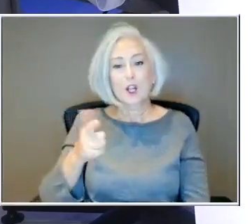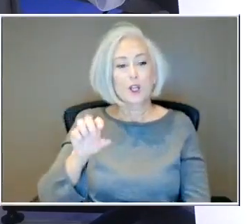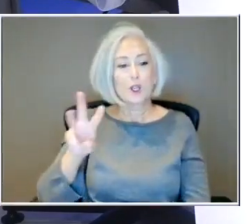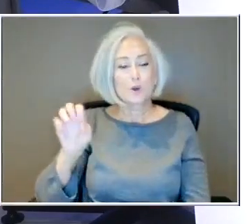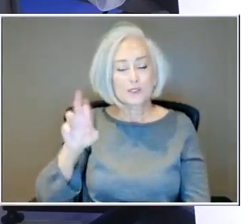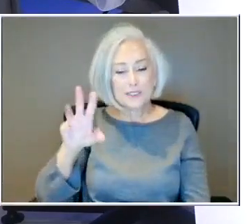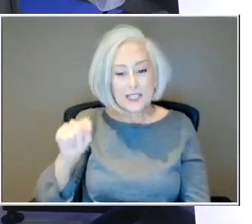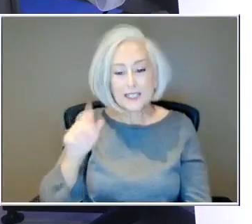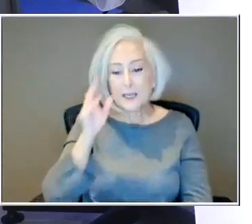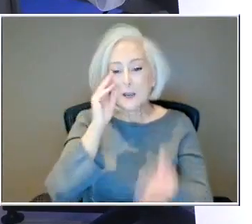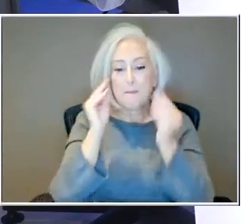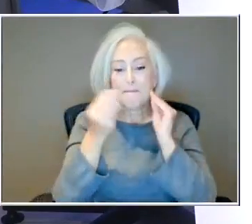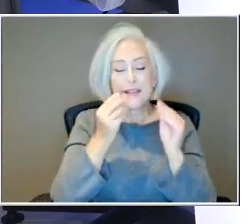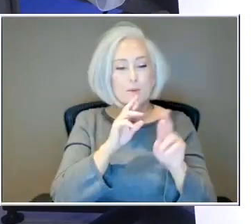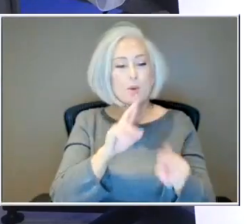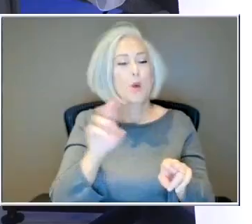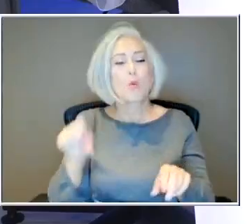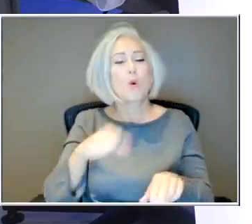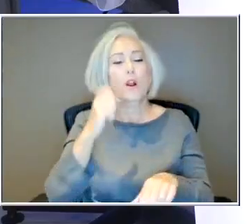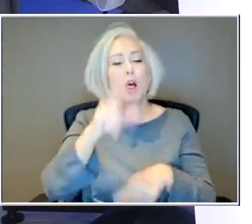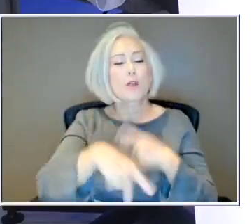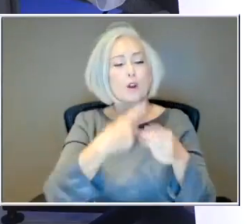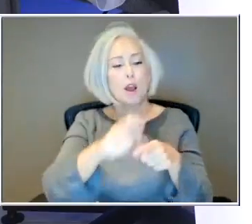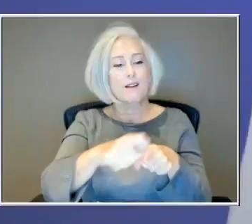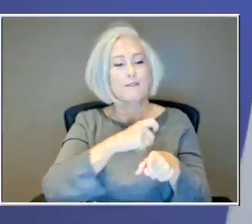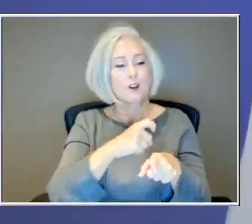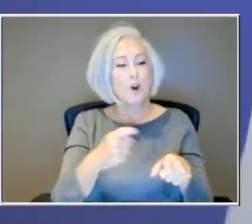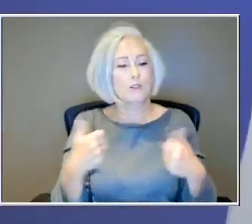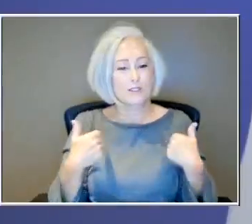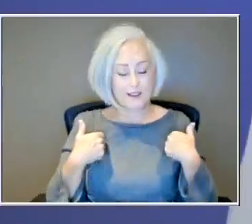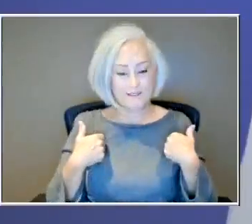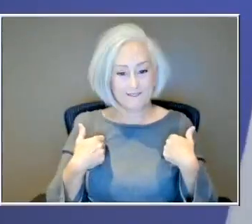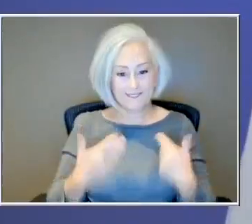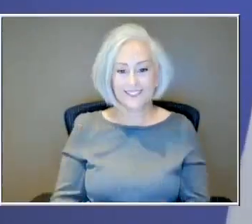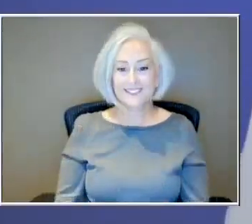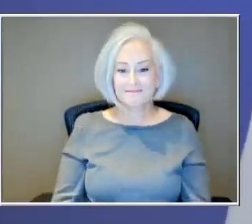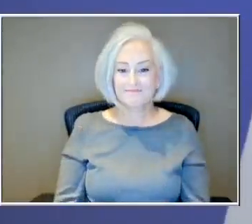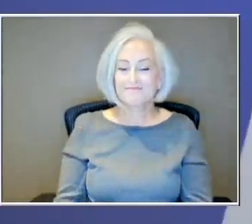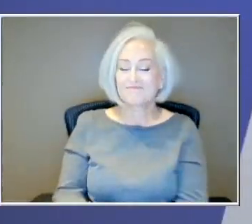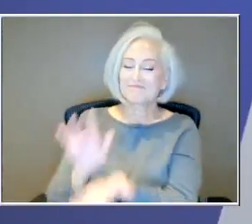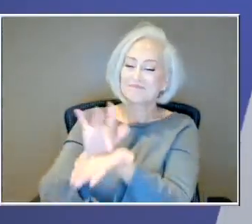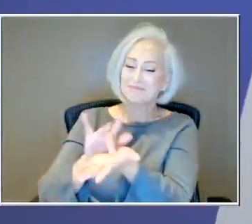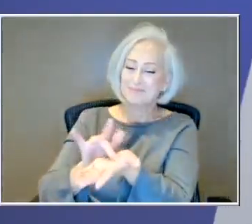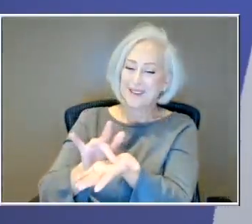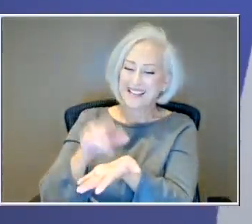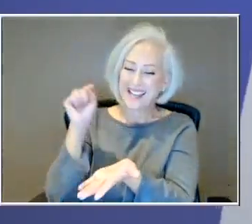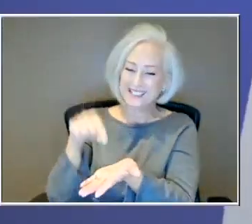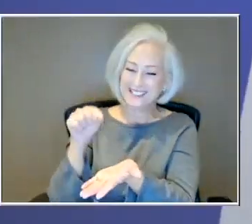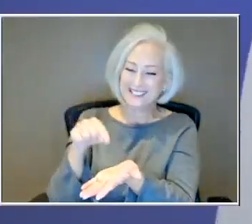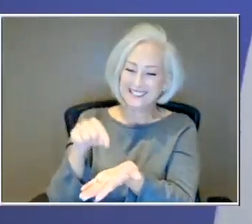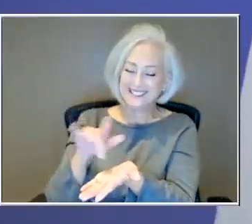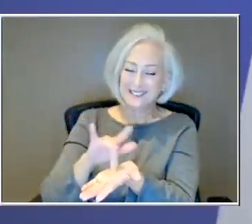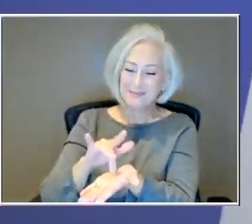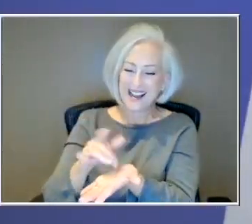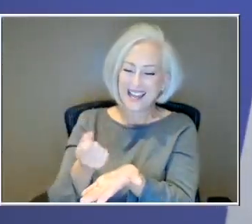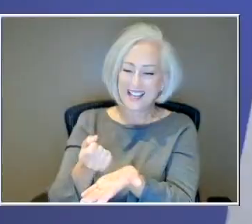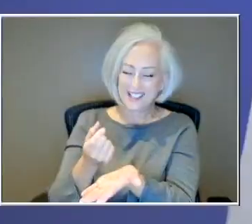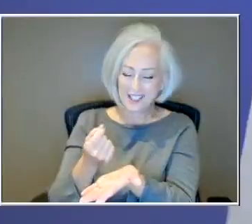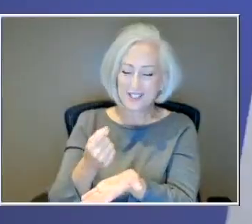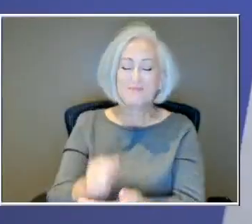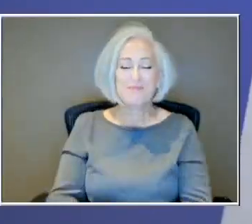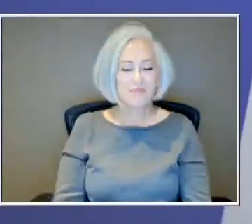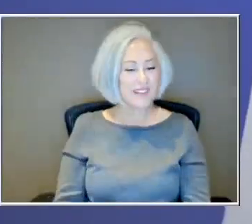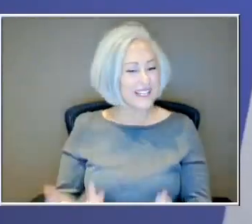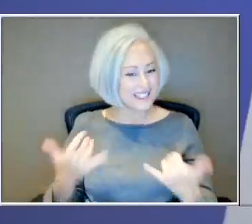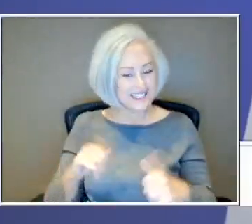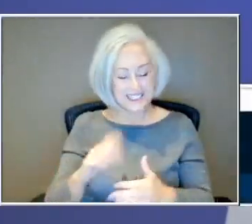do you get over this holiday? Well, we can't forget good old medications. Yeah, So- that was my next question. Still top of the